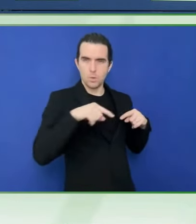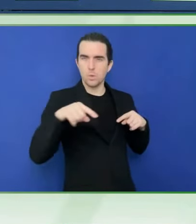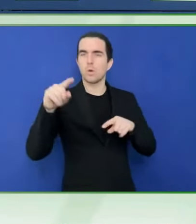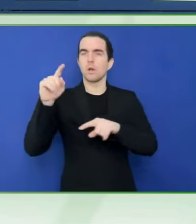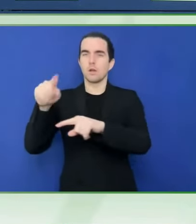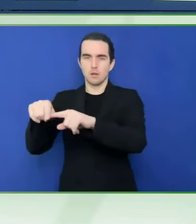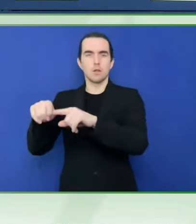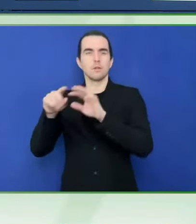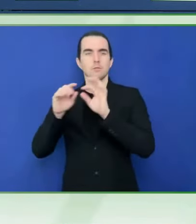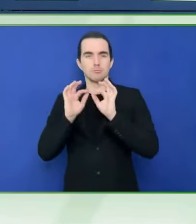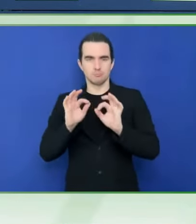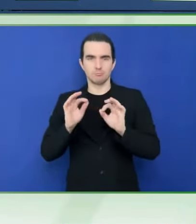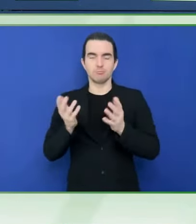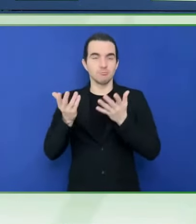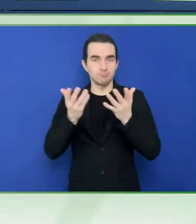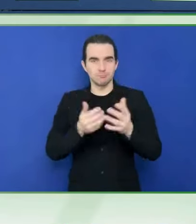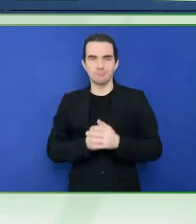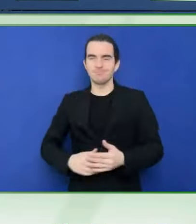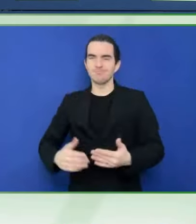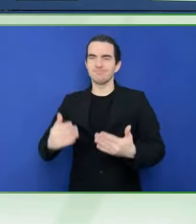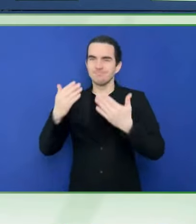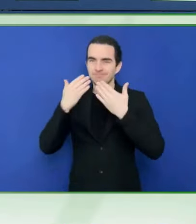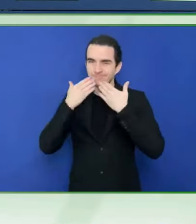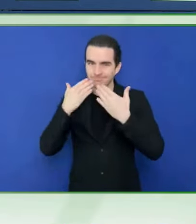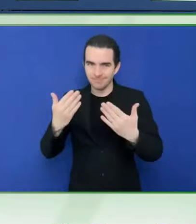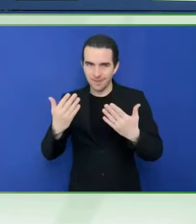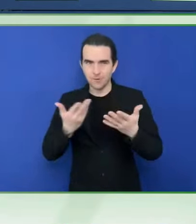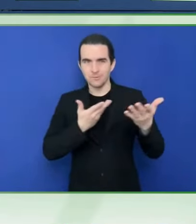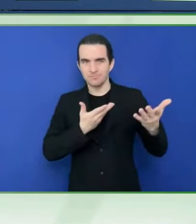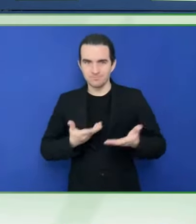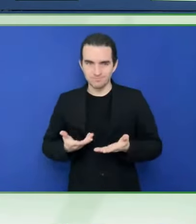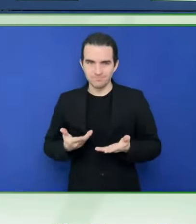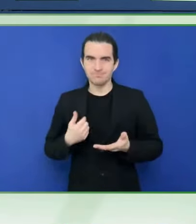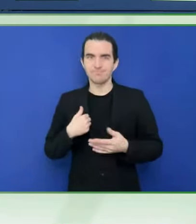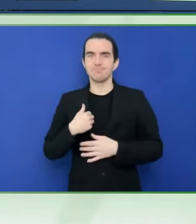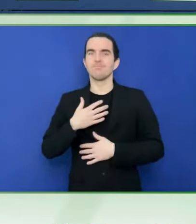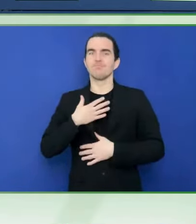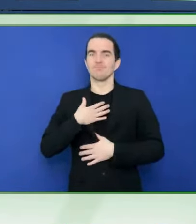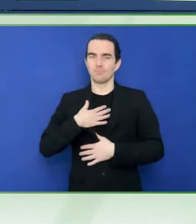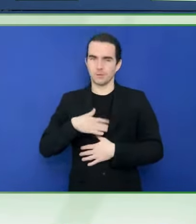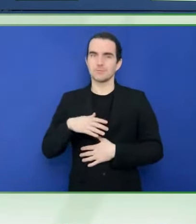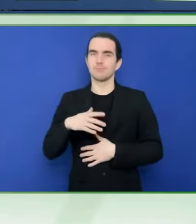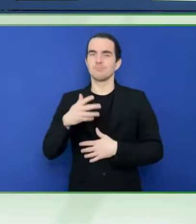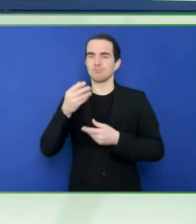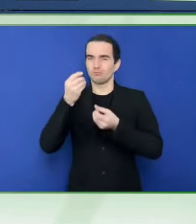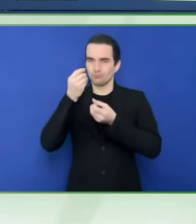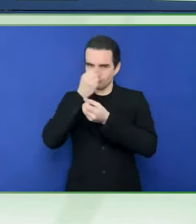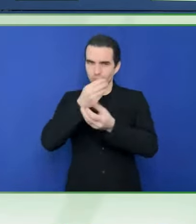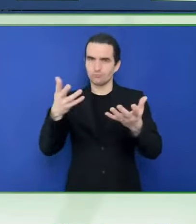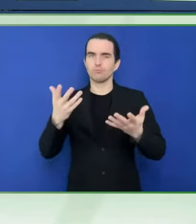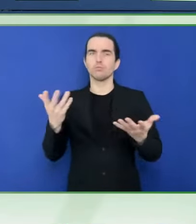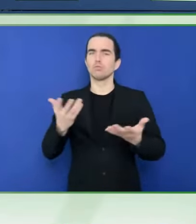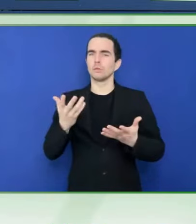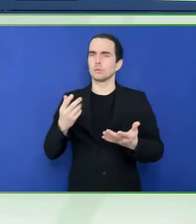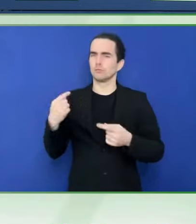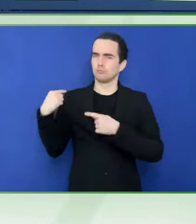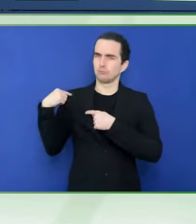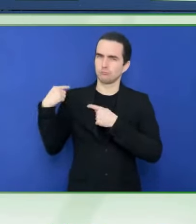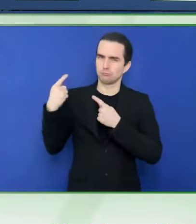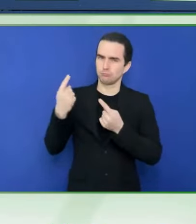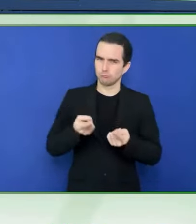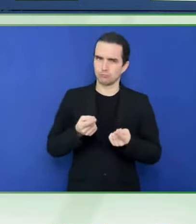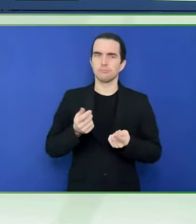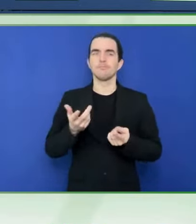about us. We are a regional train operating company. We are operating